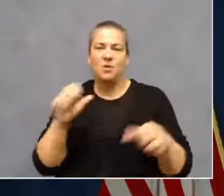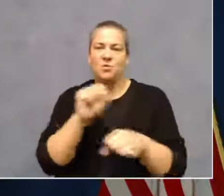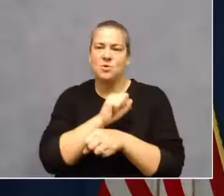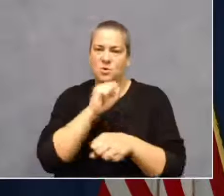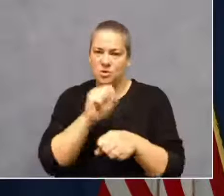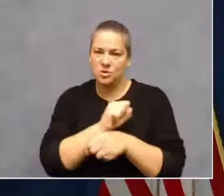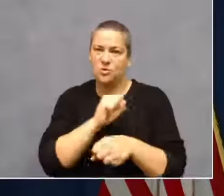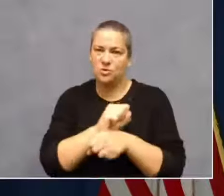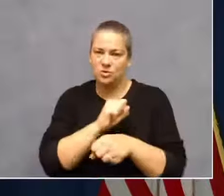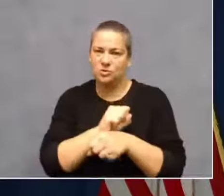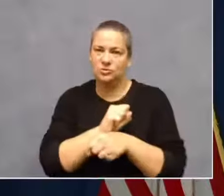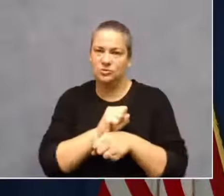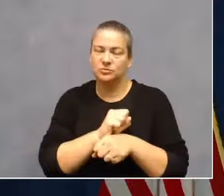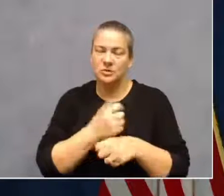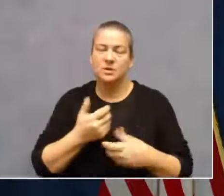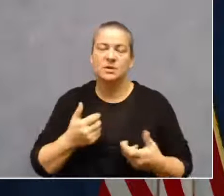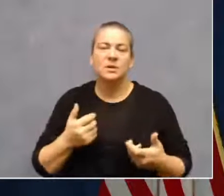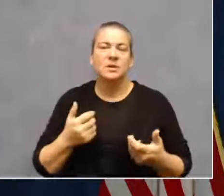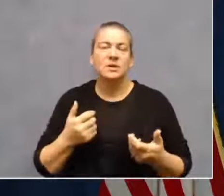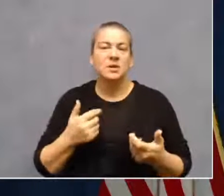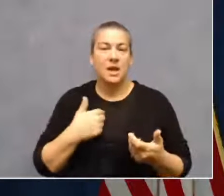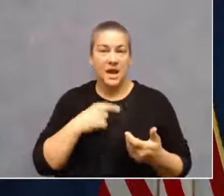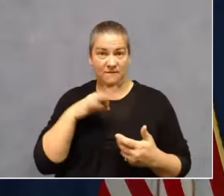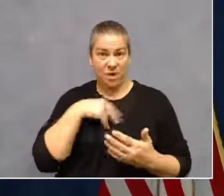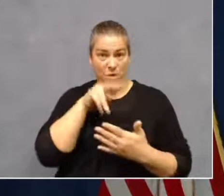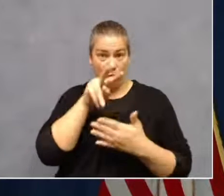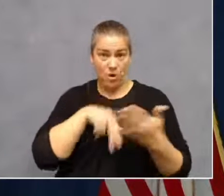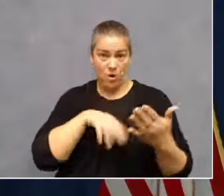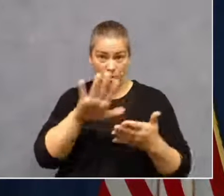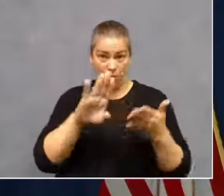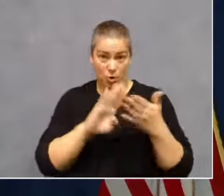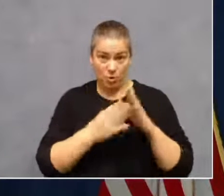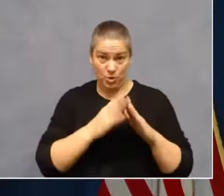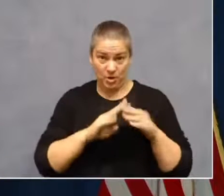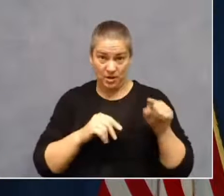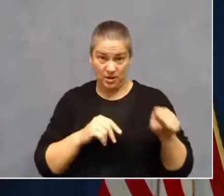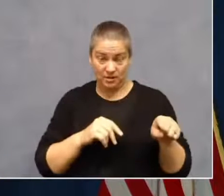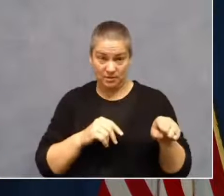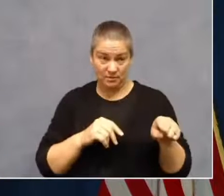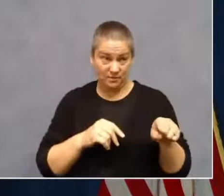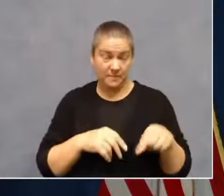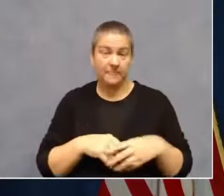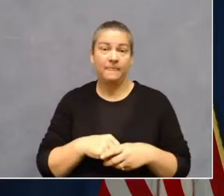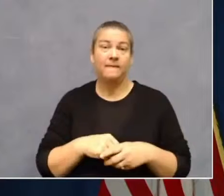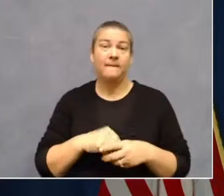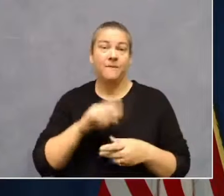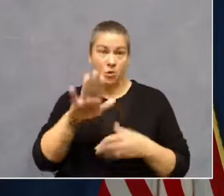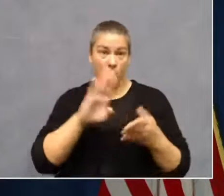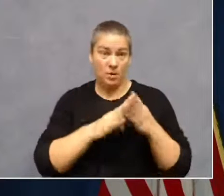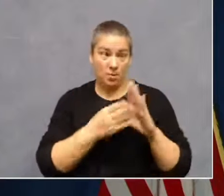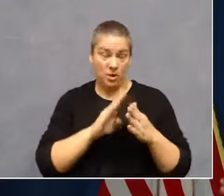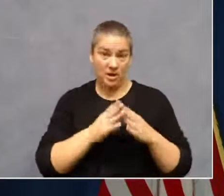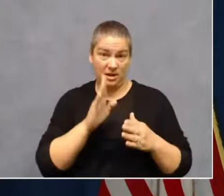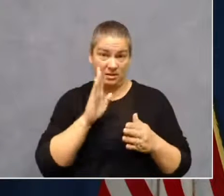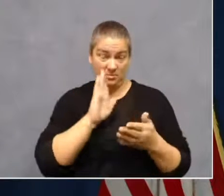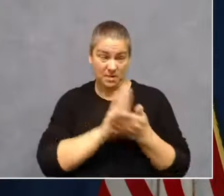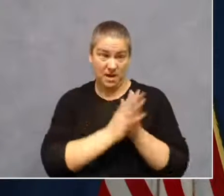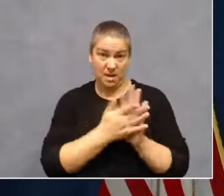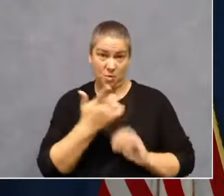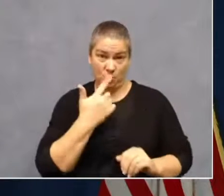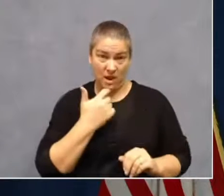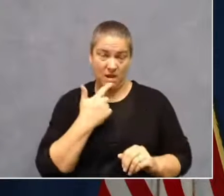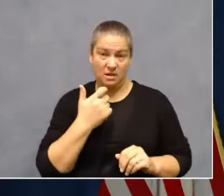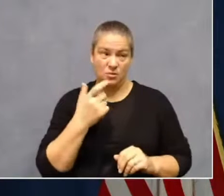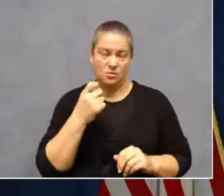read the name of your community, and your community is going red or going to be red, and we'll talk about